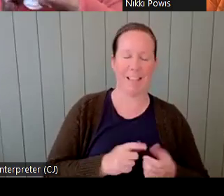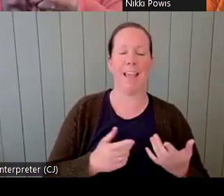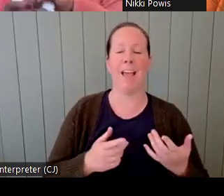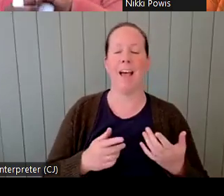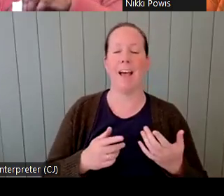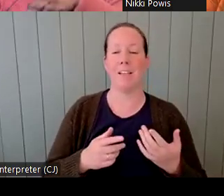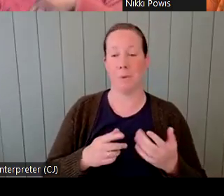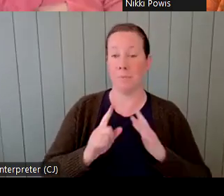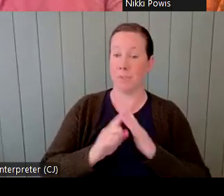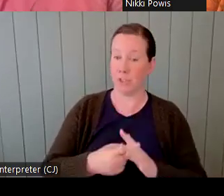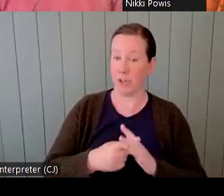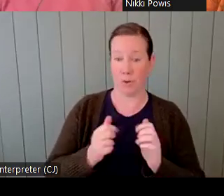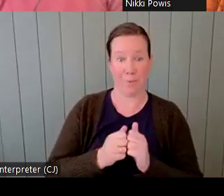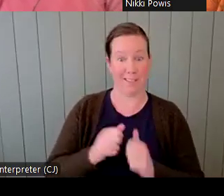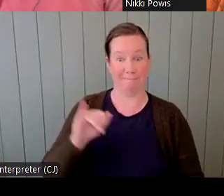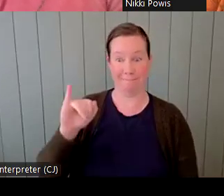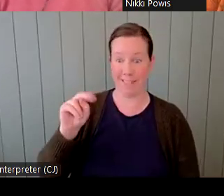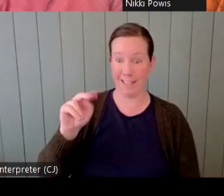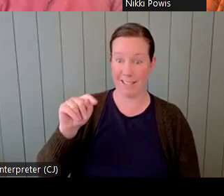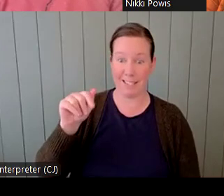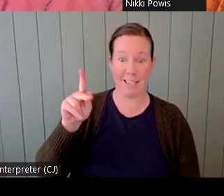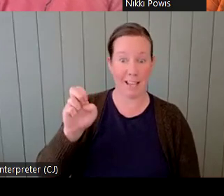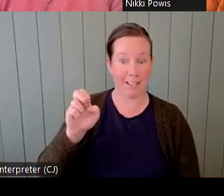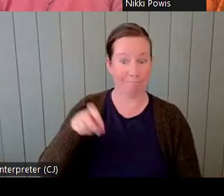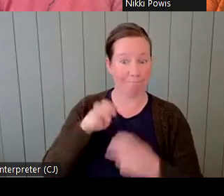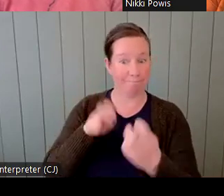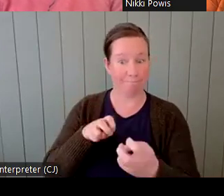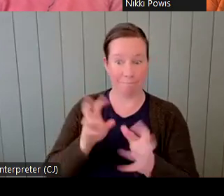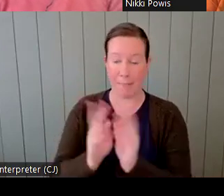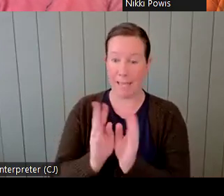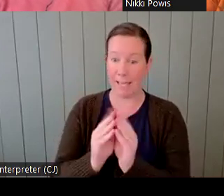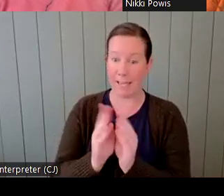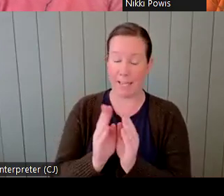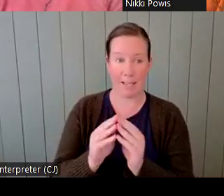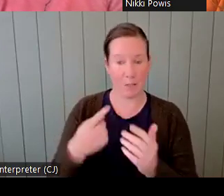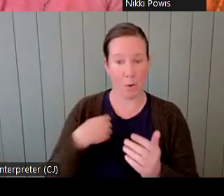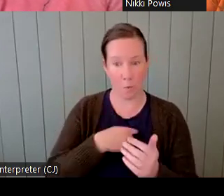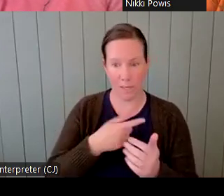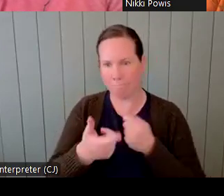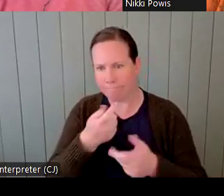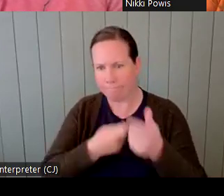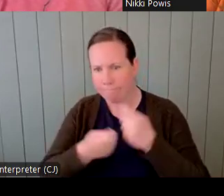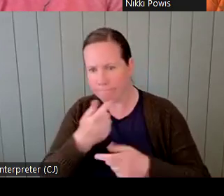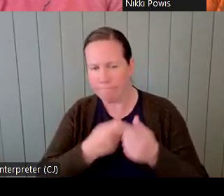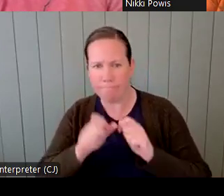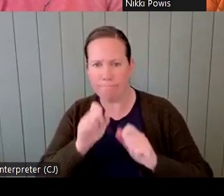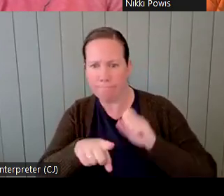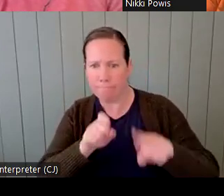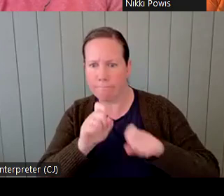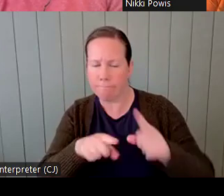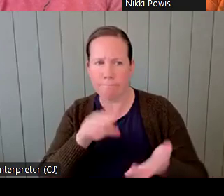would gather some demographic information that we are required to collect. And then we would just have a chat. We'd